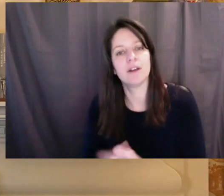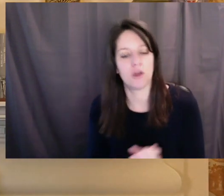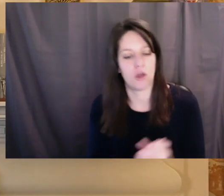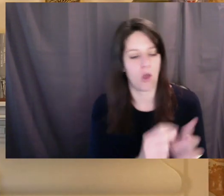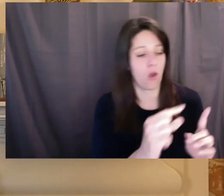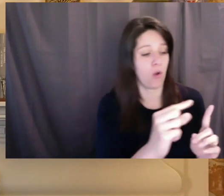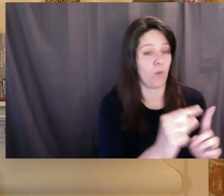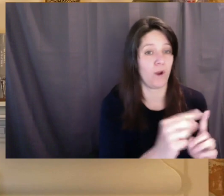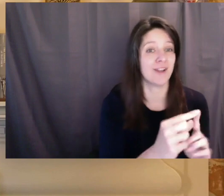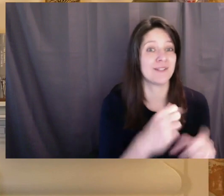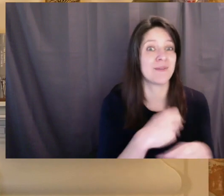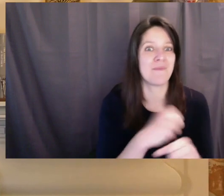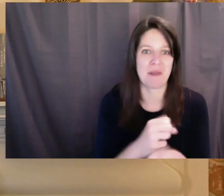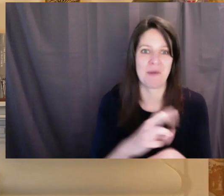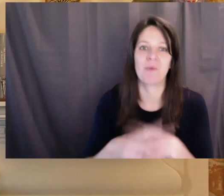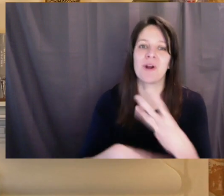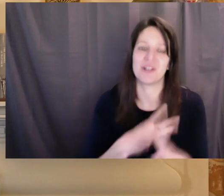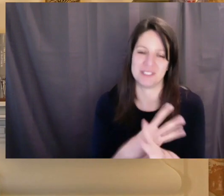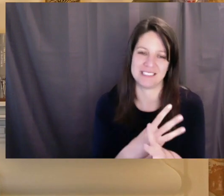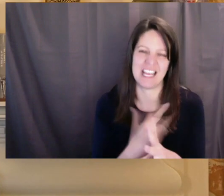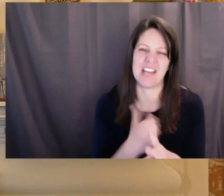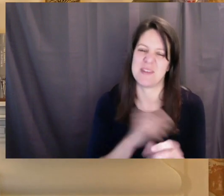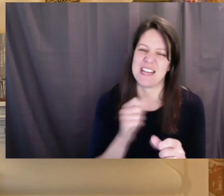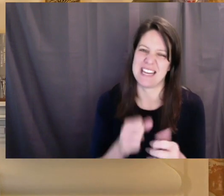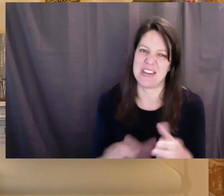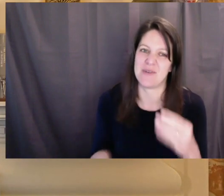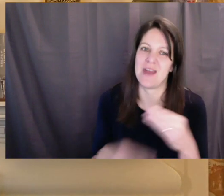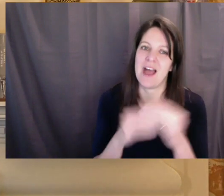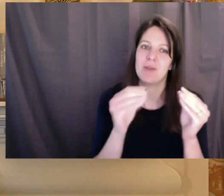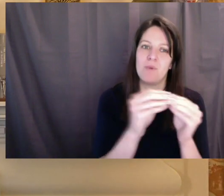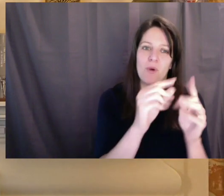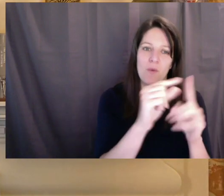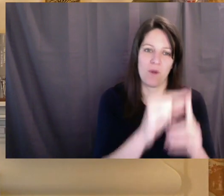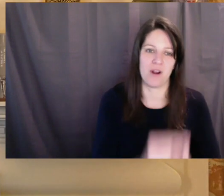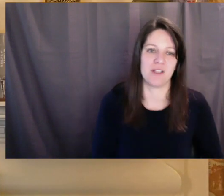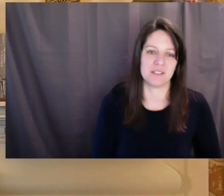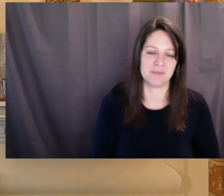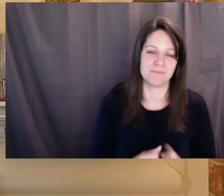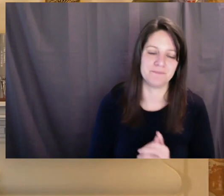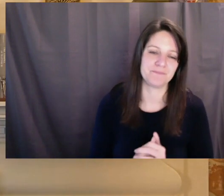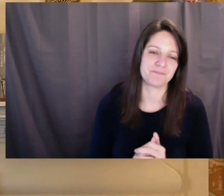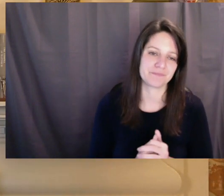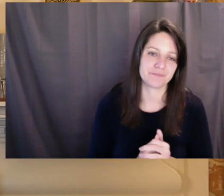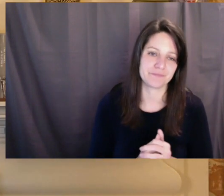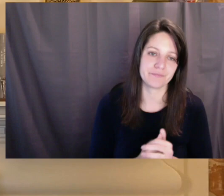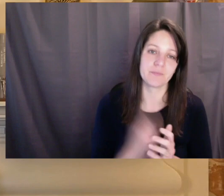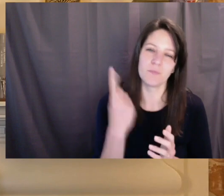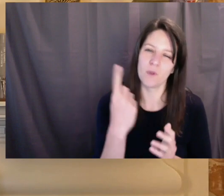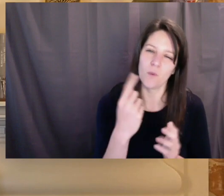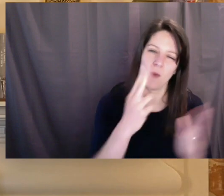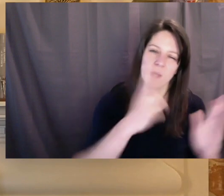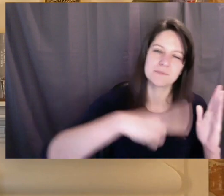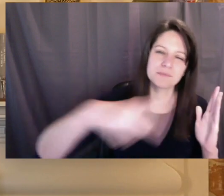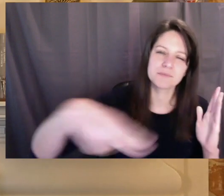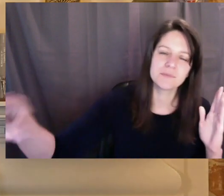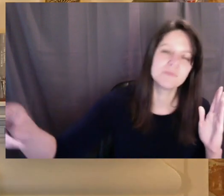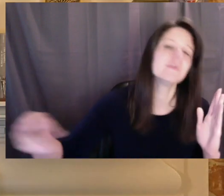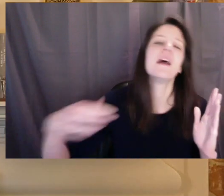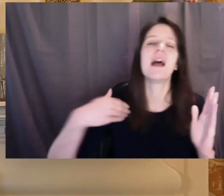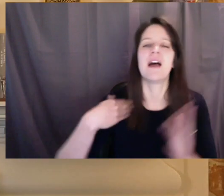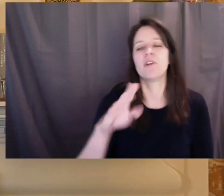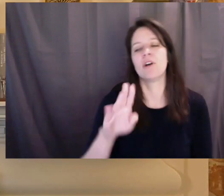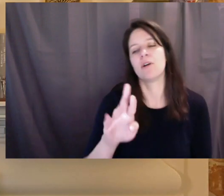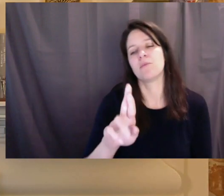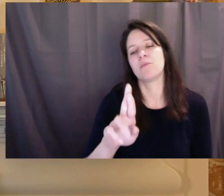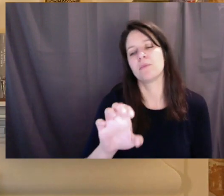dignity and justice. Words create worlds, and it is time for us to expand our vocabulary. One of the